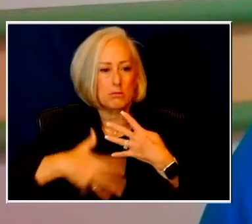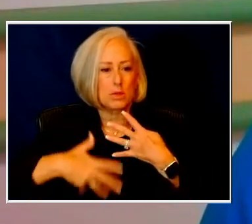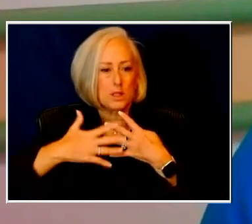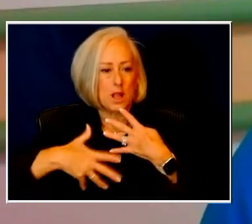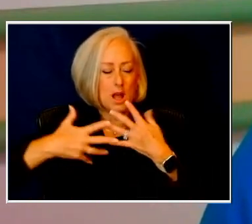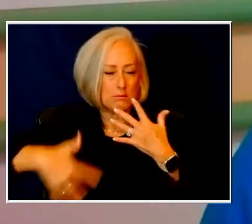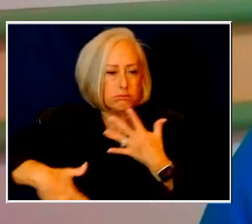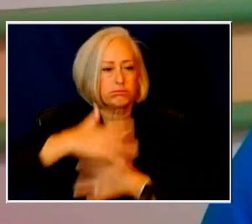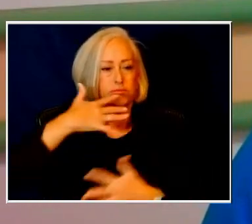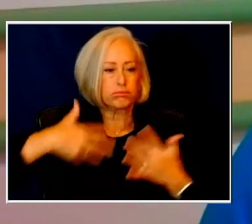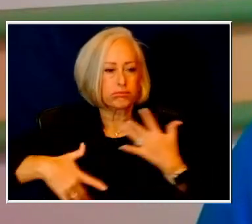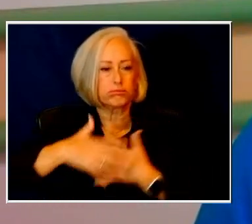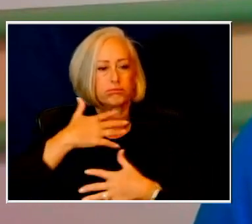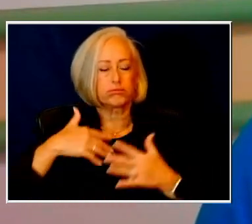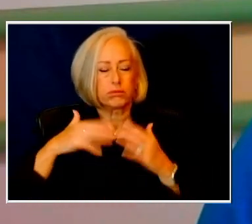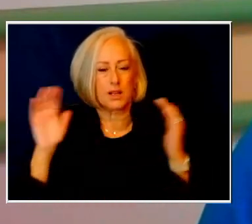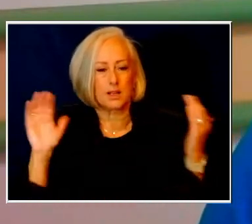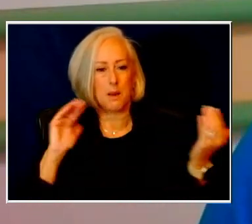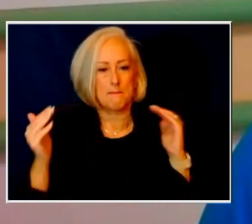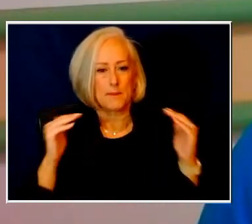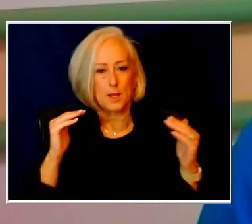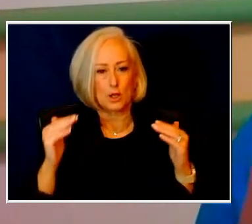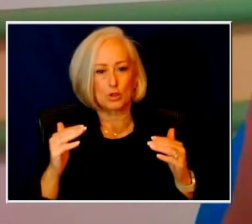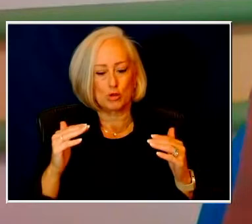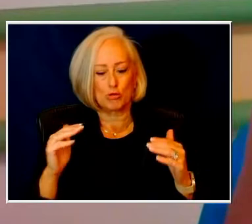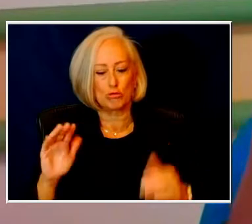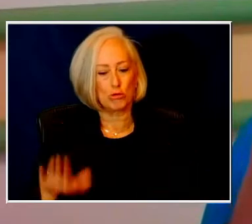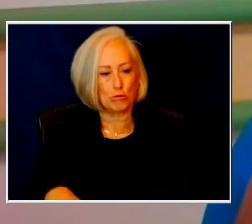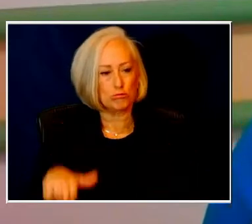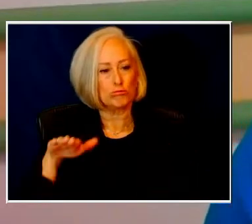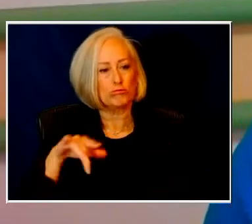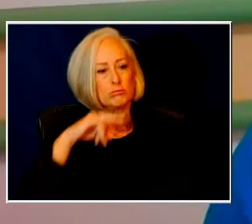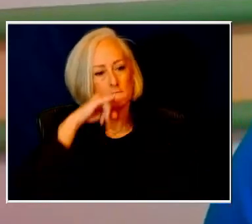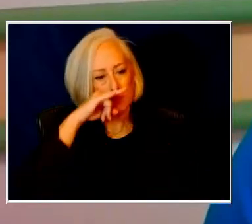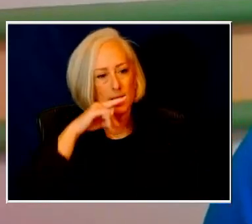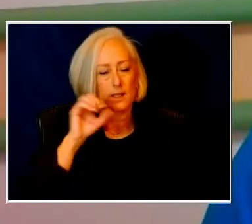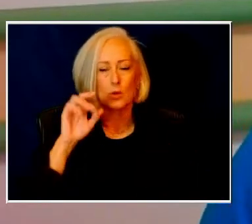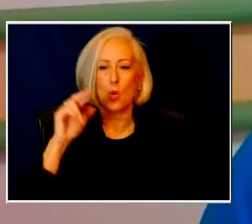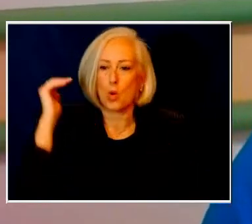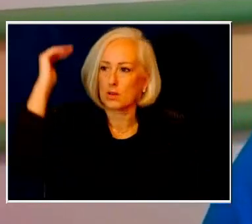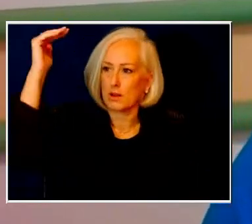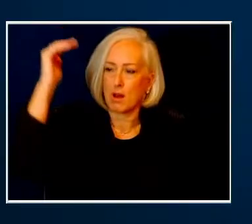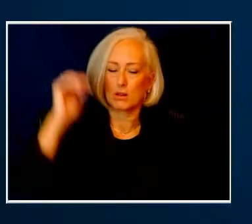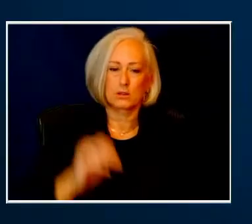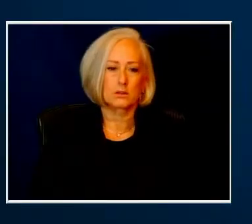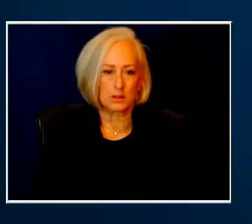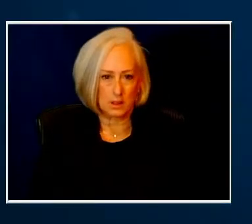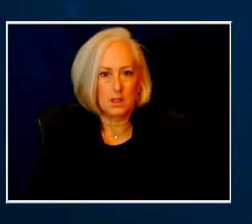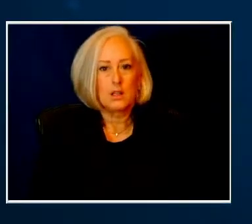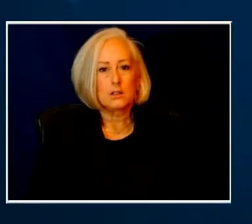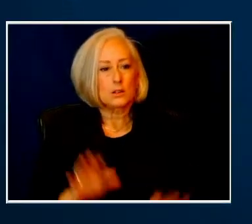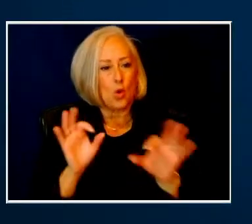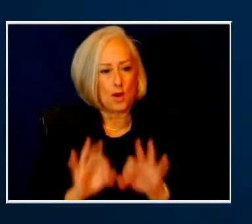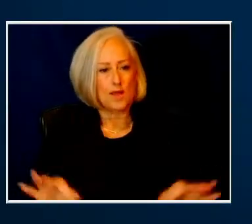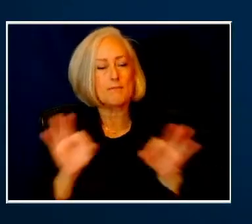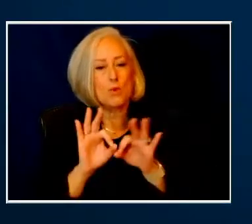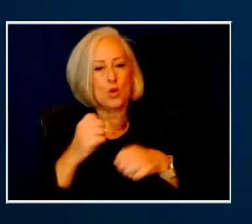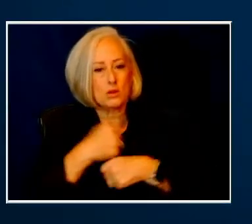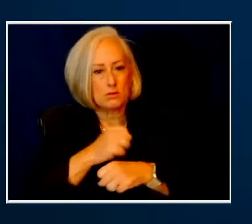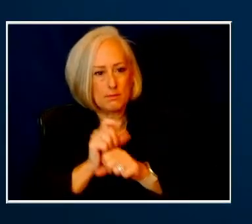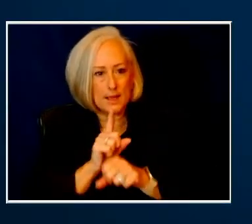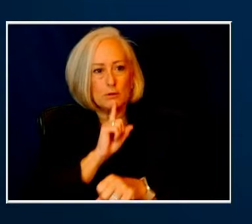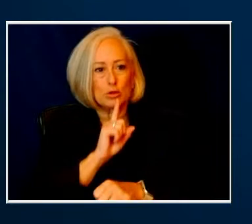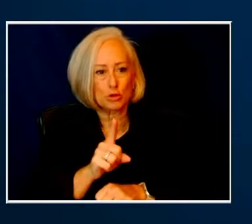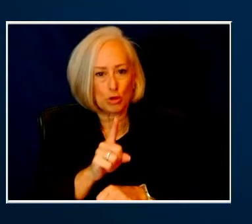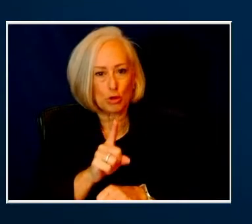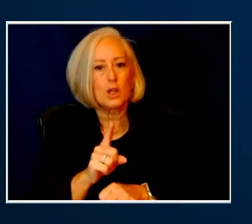adult has, and so this thing was very close to a lot of important vascular supply, carotid artery, jugular vein,